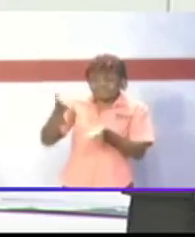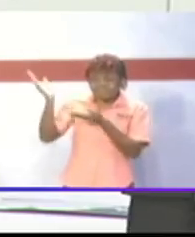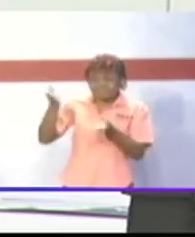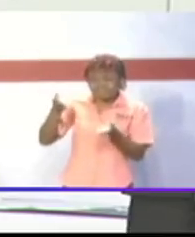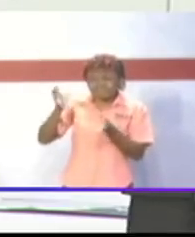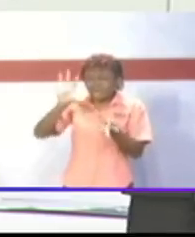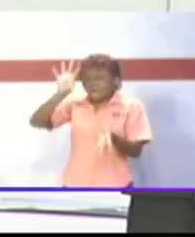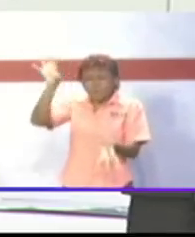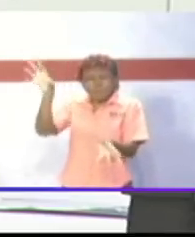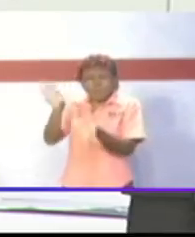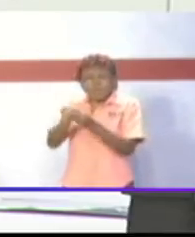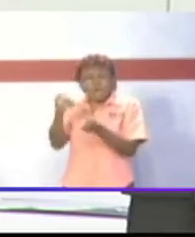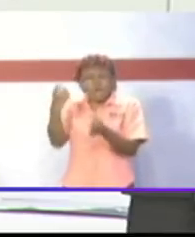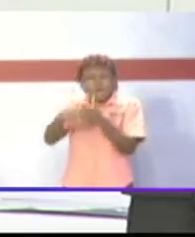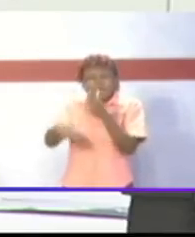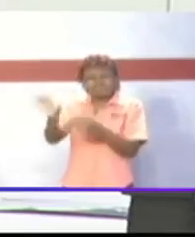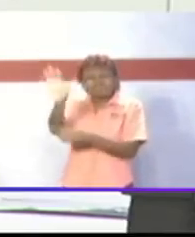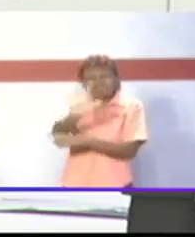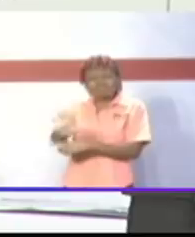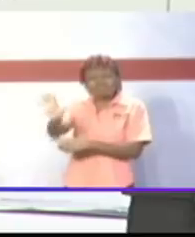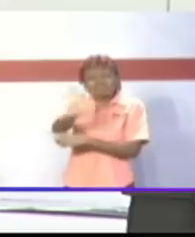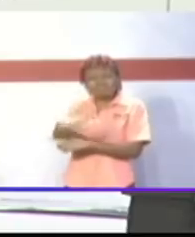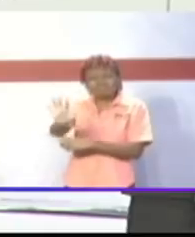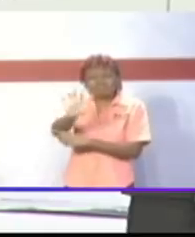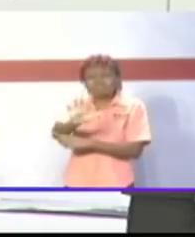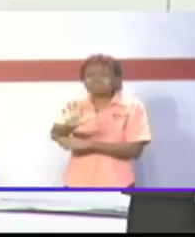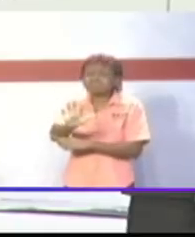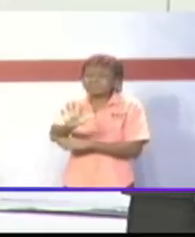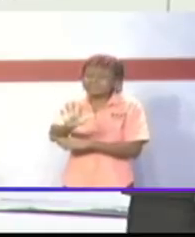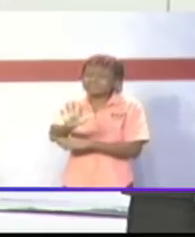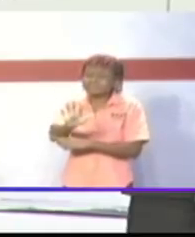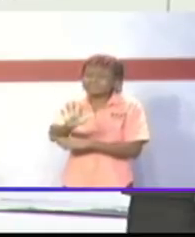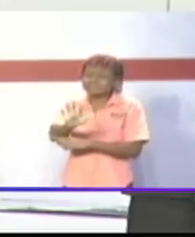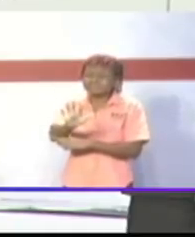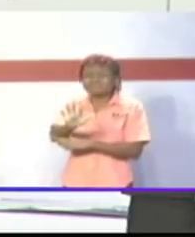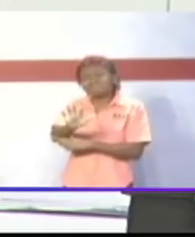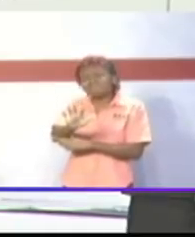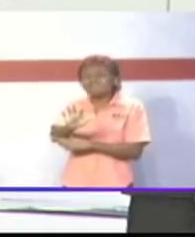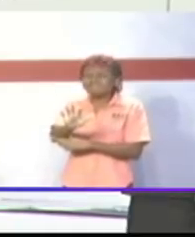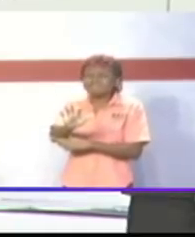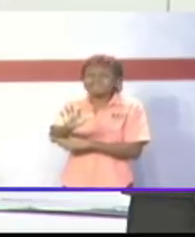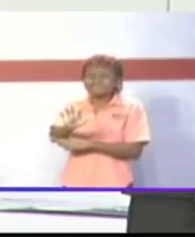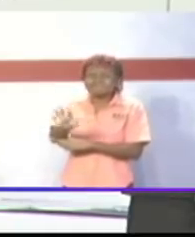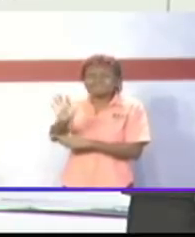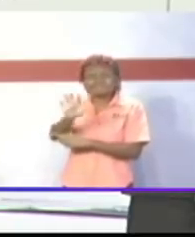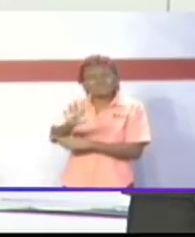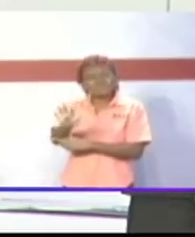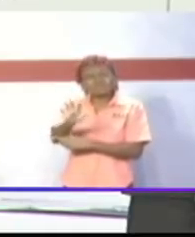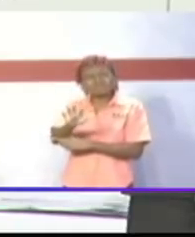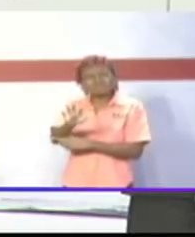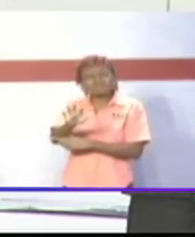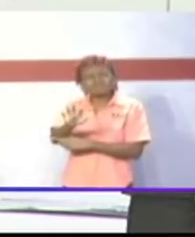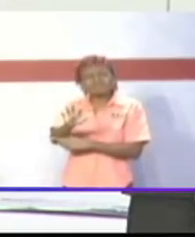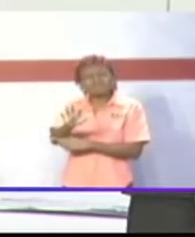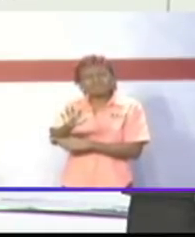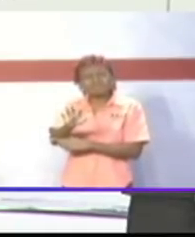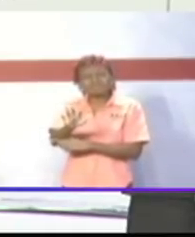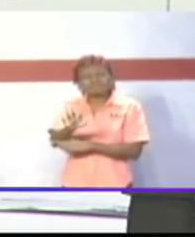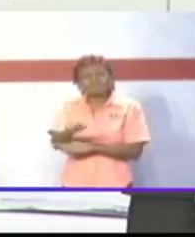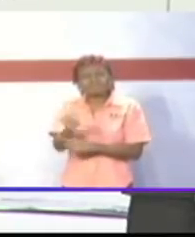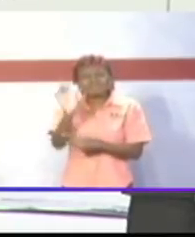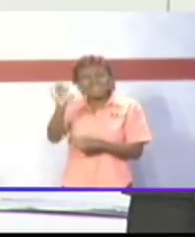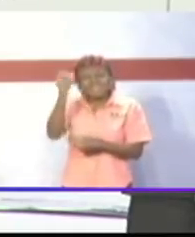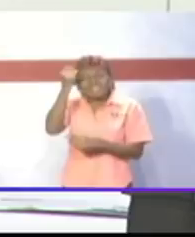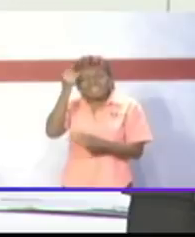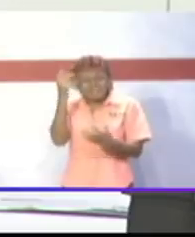these ventilators, which of course are high-spec invasive, non-invasive ventilators, specific to COVID ICU patients, and subsequent